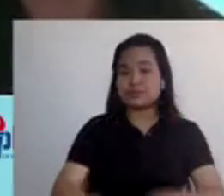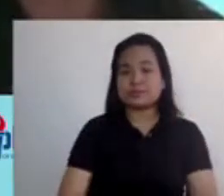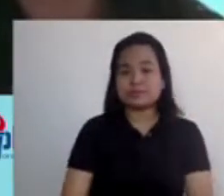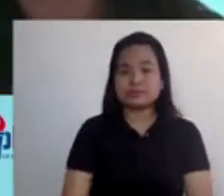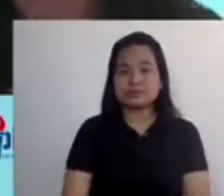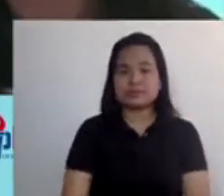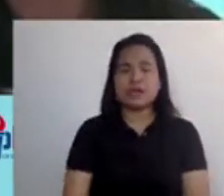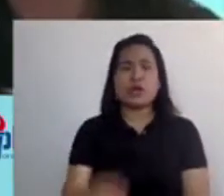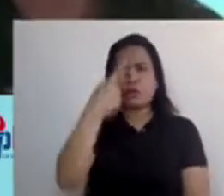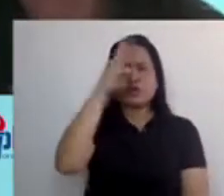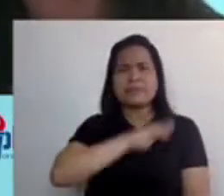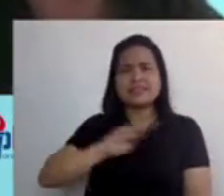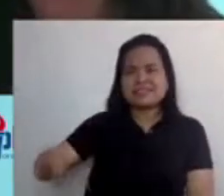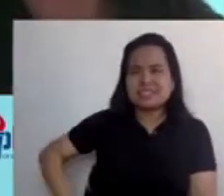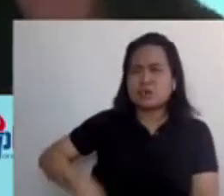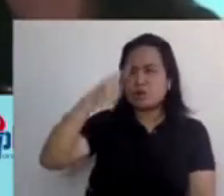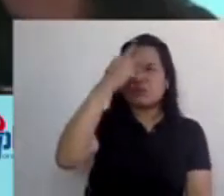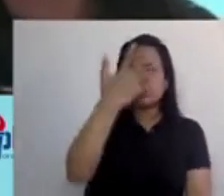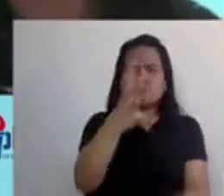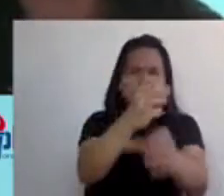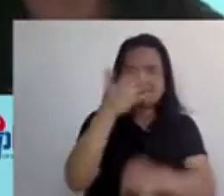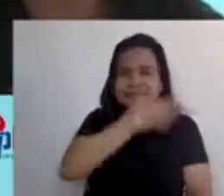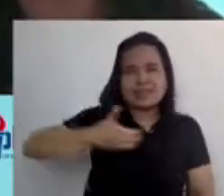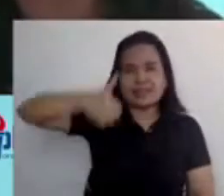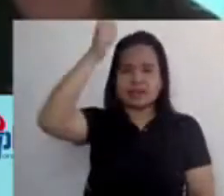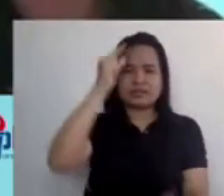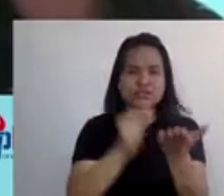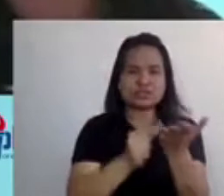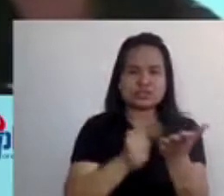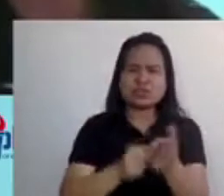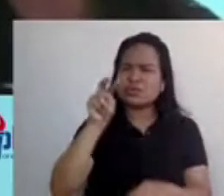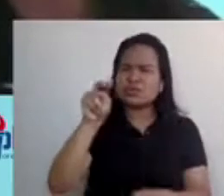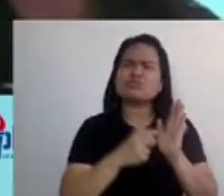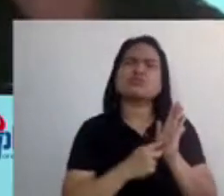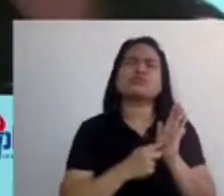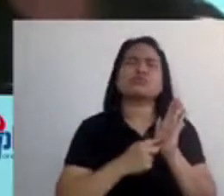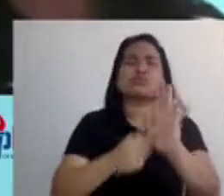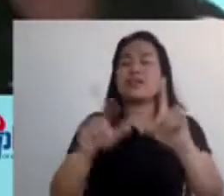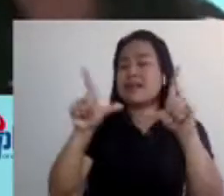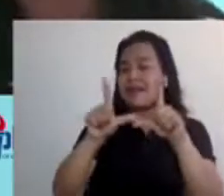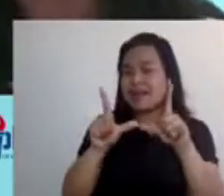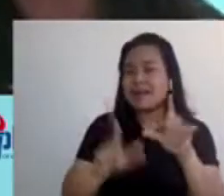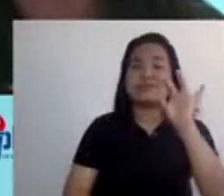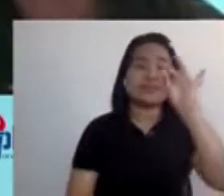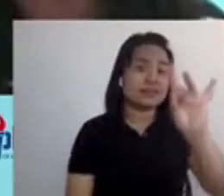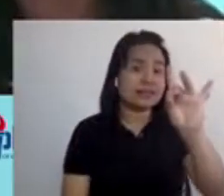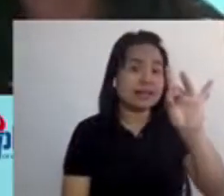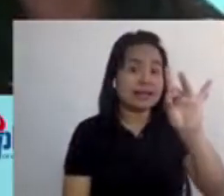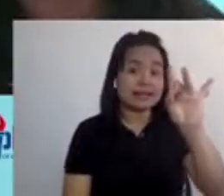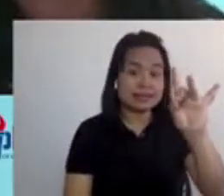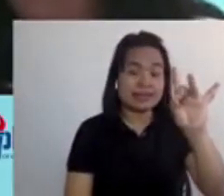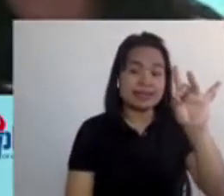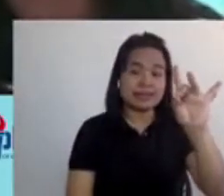to get an outstanding, you need to demonstrate a level 8, or you need to model a level 8,